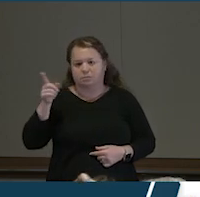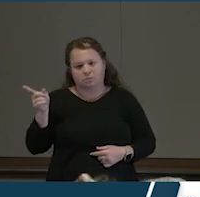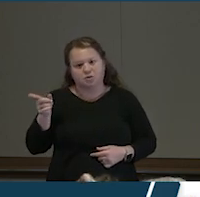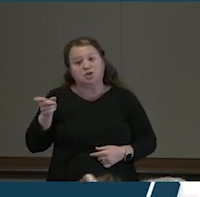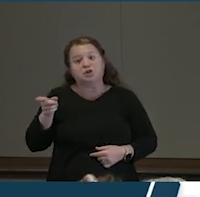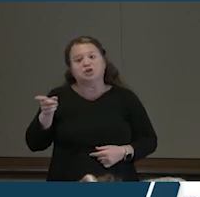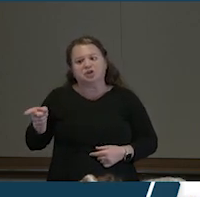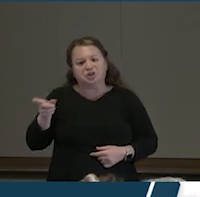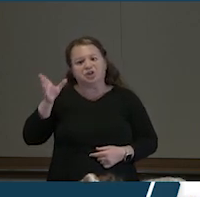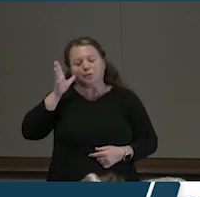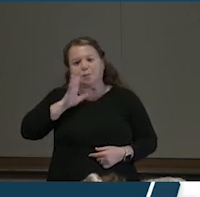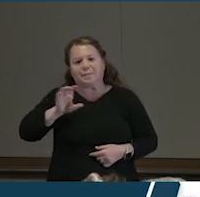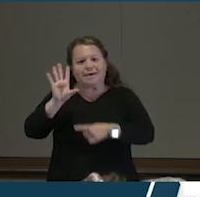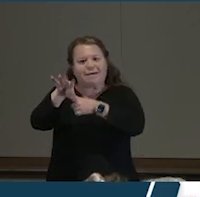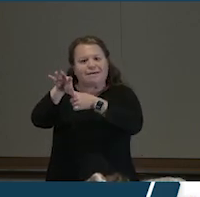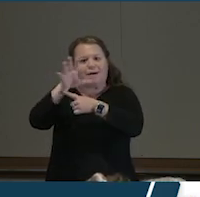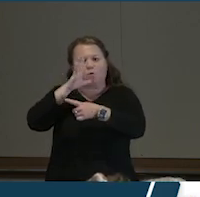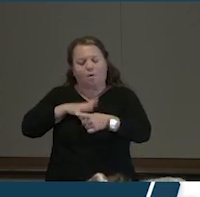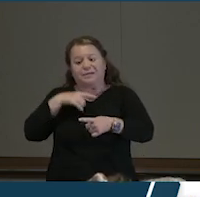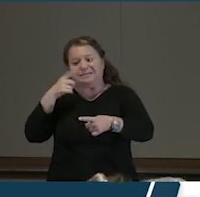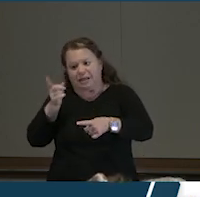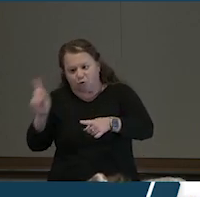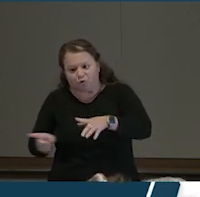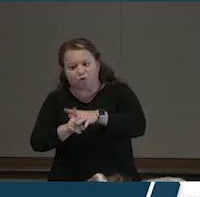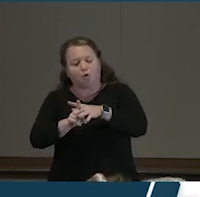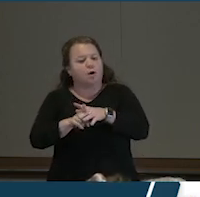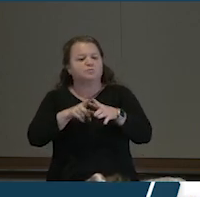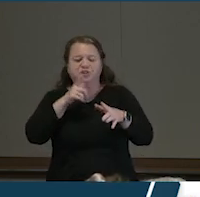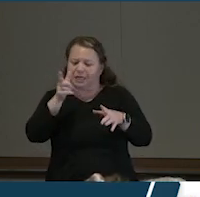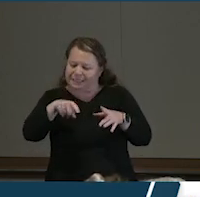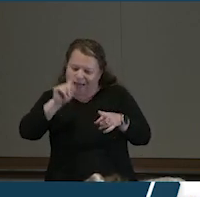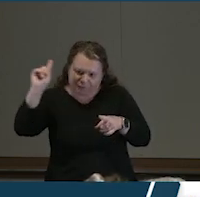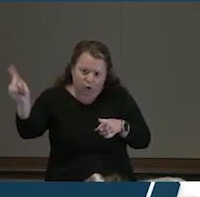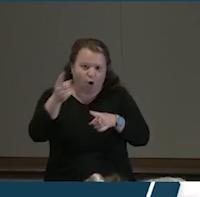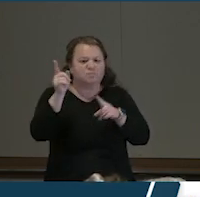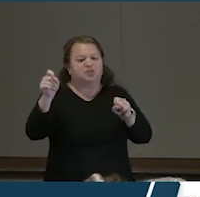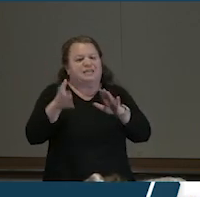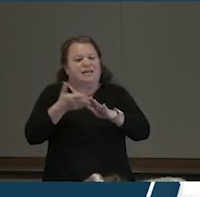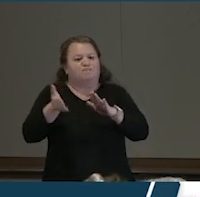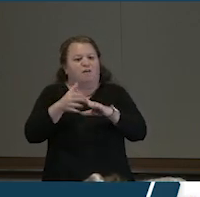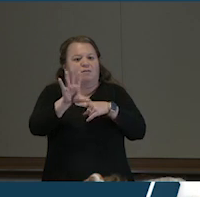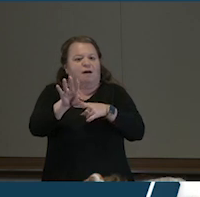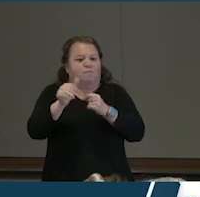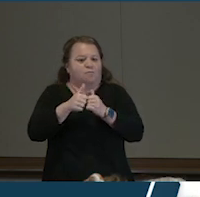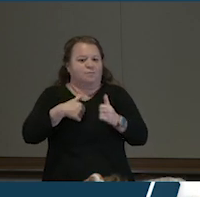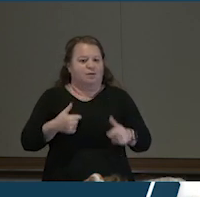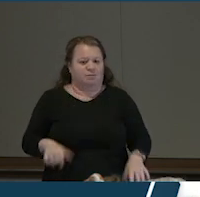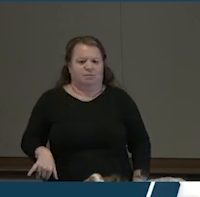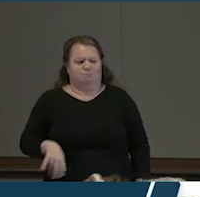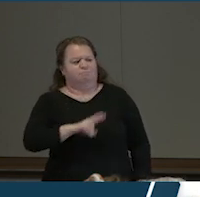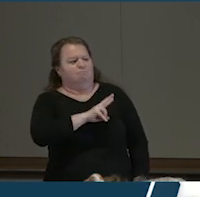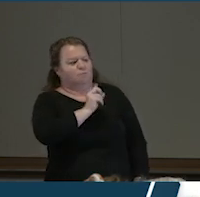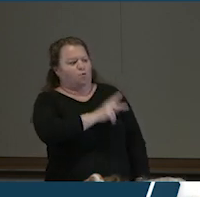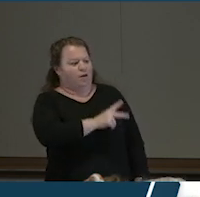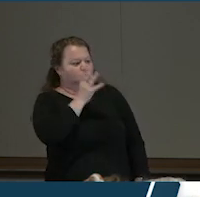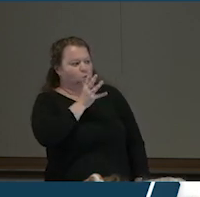camera woman. You tell her to come, and she does not have to go up there. She can run the camera with me. Oh, okay, let me talk. Oh, and she shows